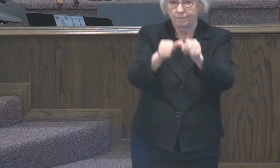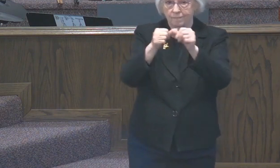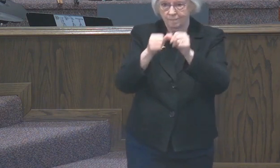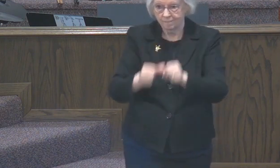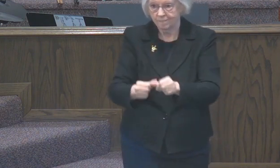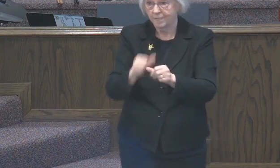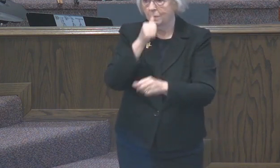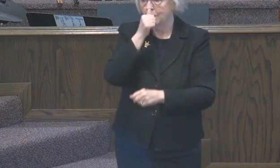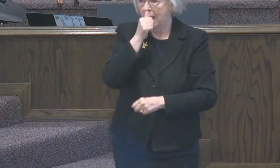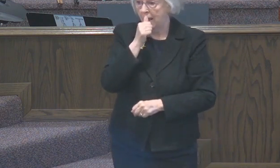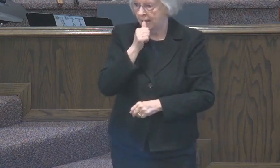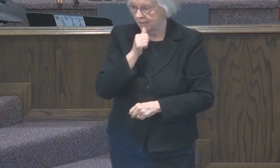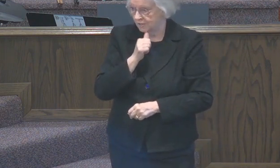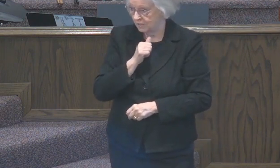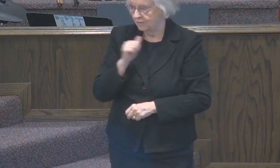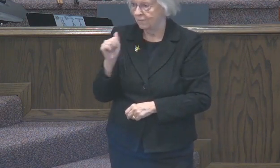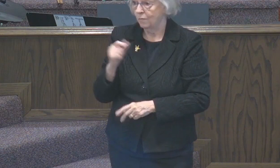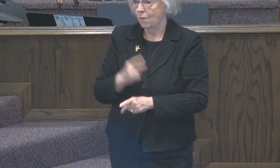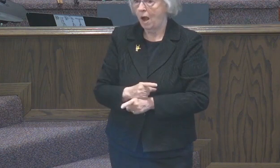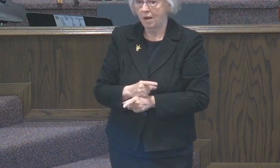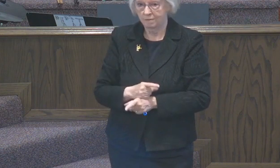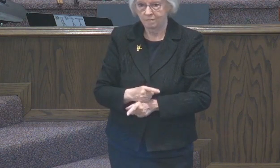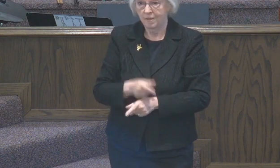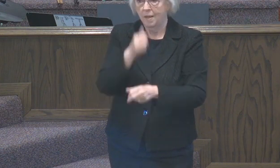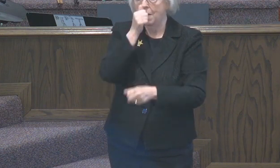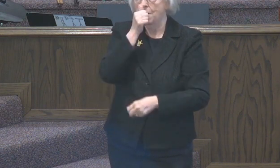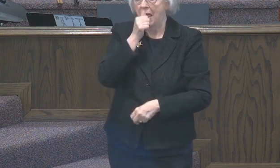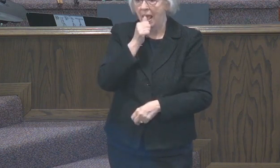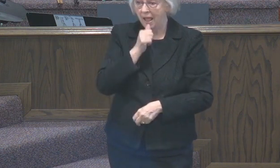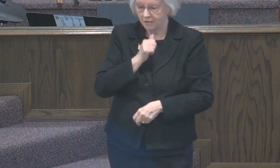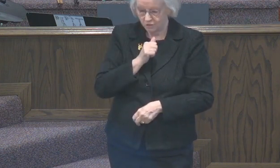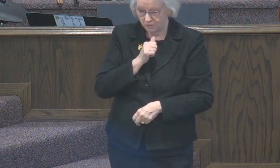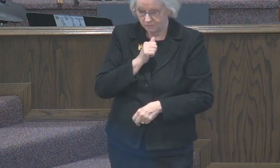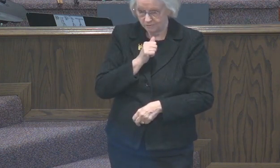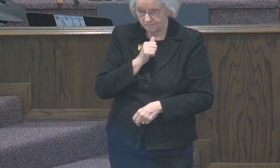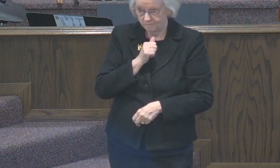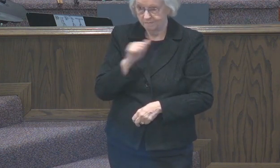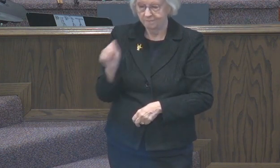Going and looking for the cookies in the cabinet is another way of getting a cookie.